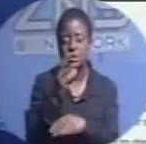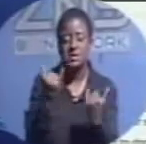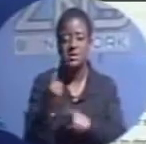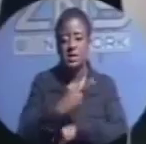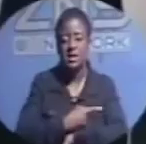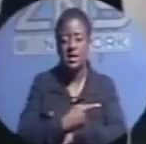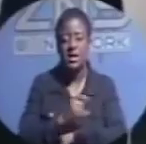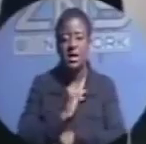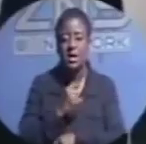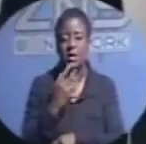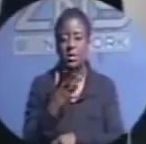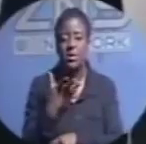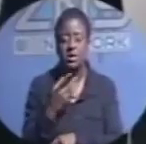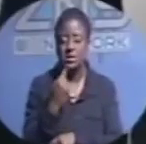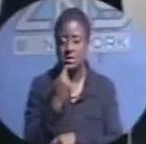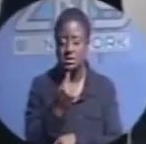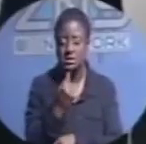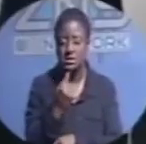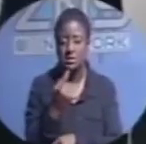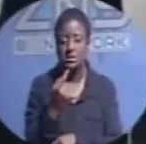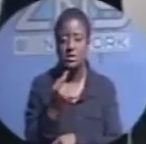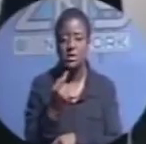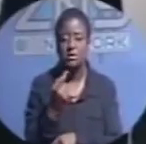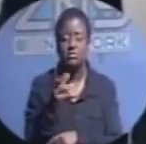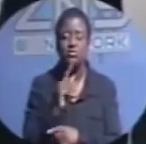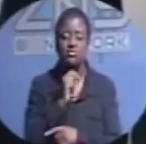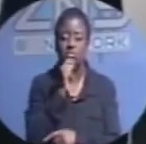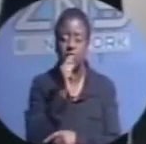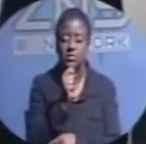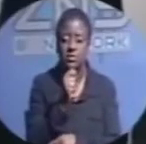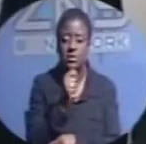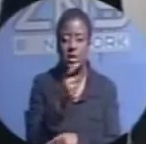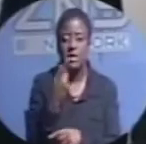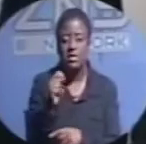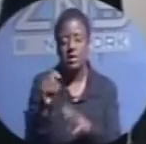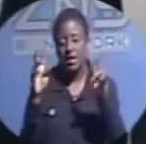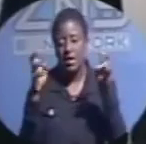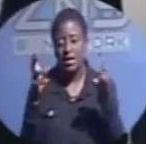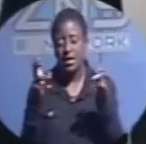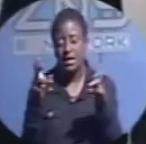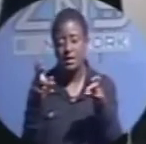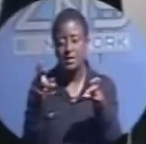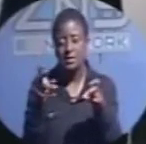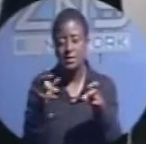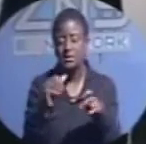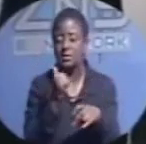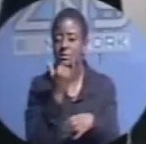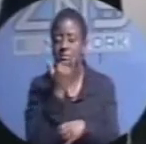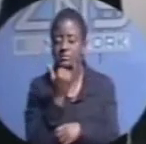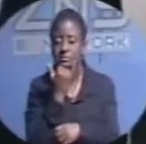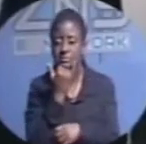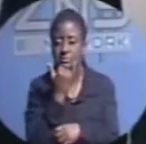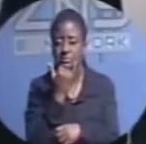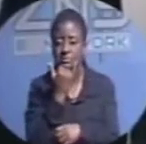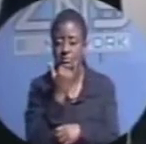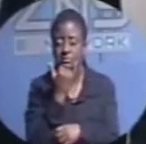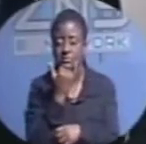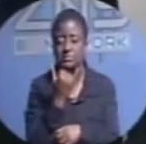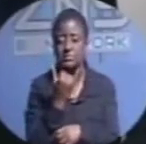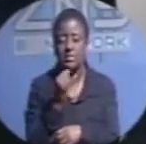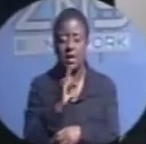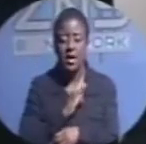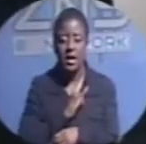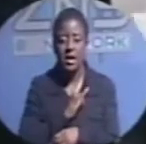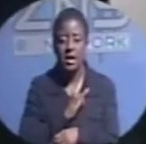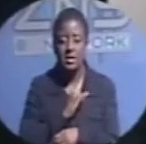truth, because this very headline of the story is most misleading. I, Dion D. Smith, outright